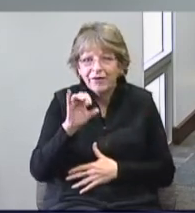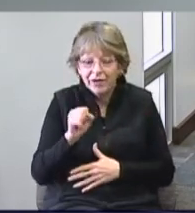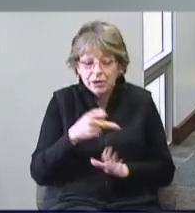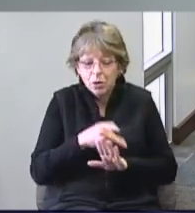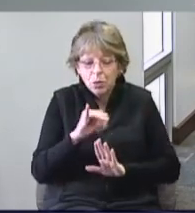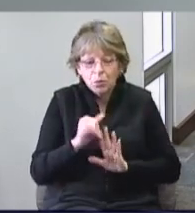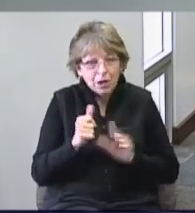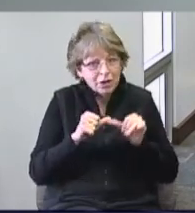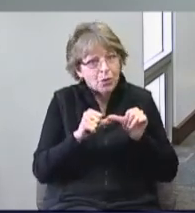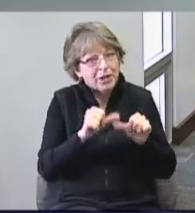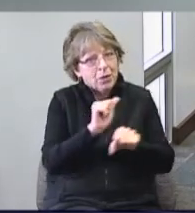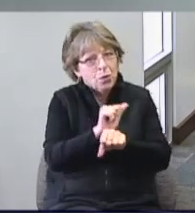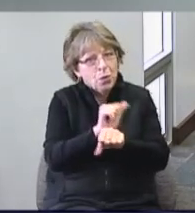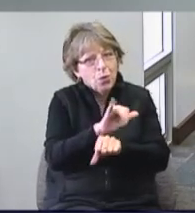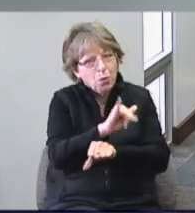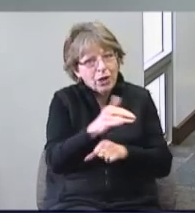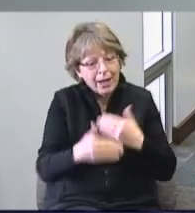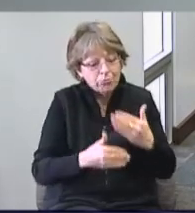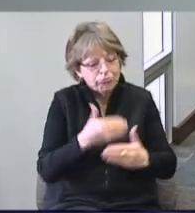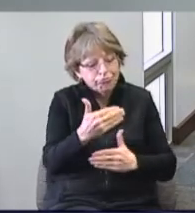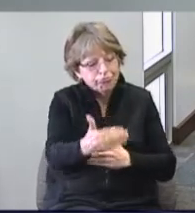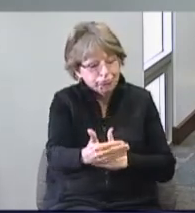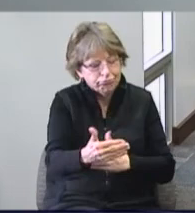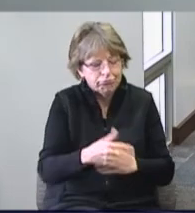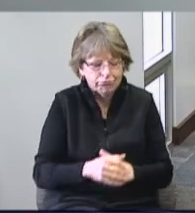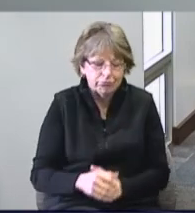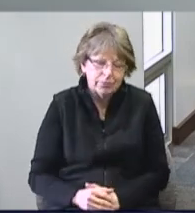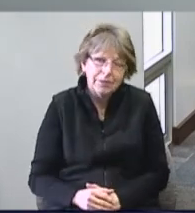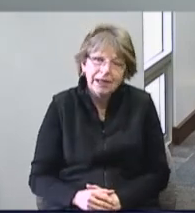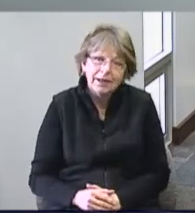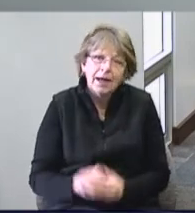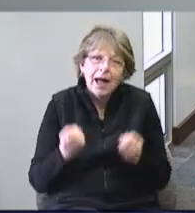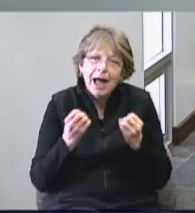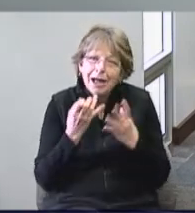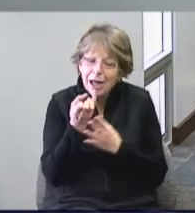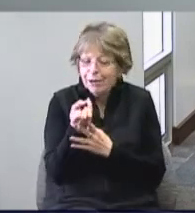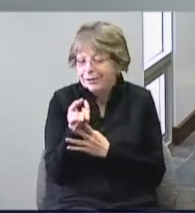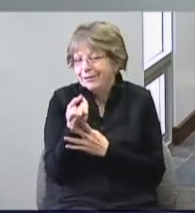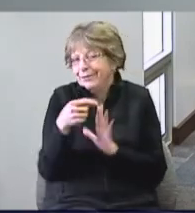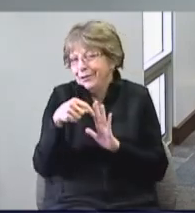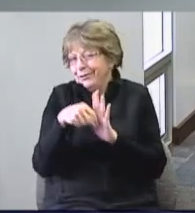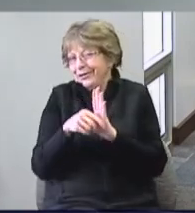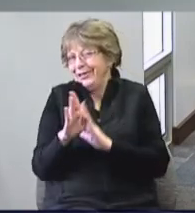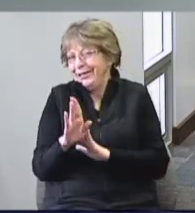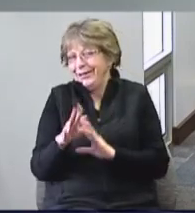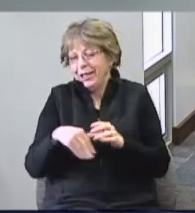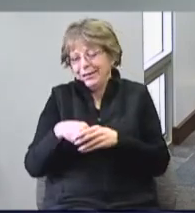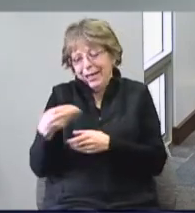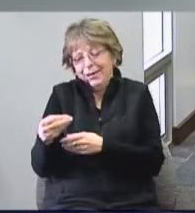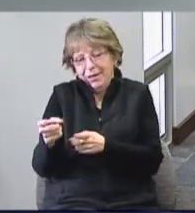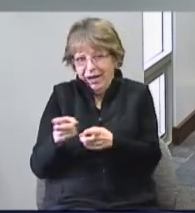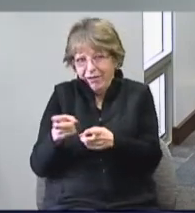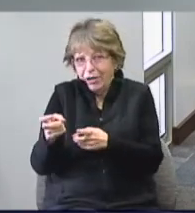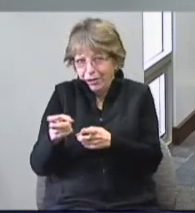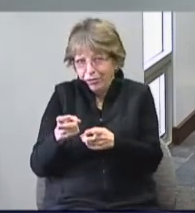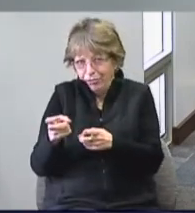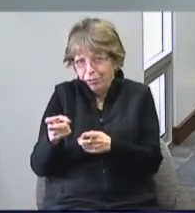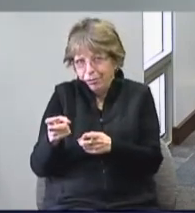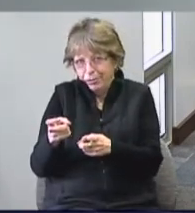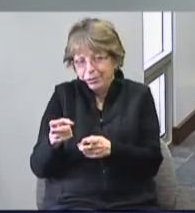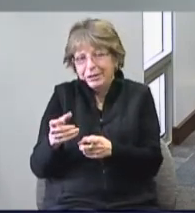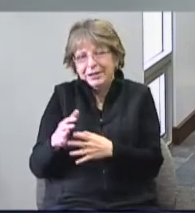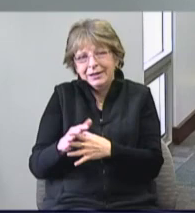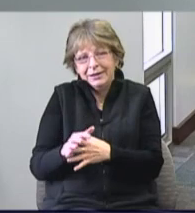to work that project forward, and a lot of little details outside of our control that's kind of really put